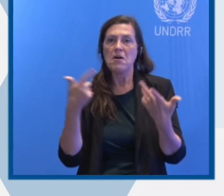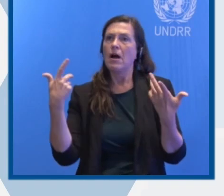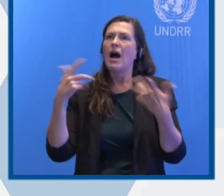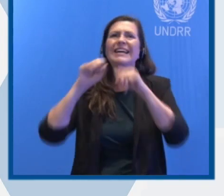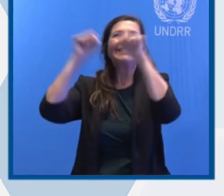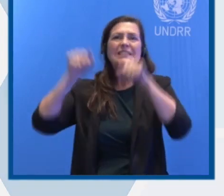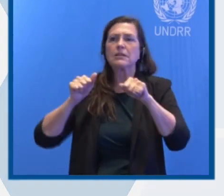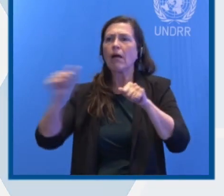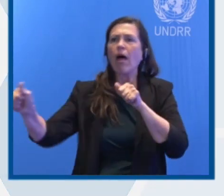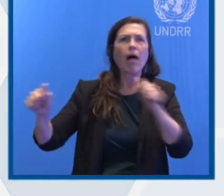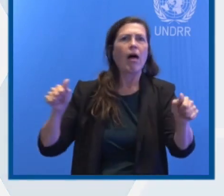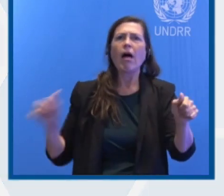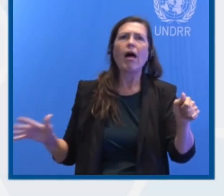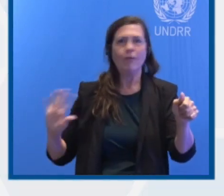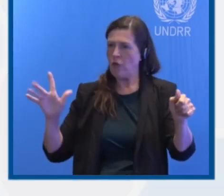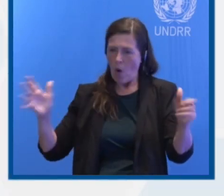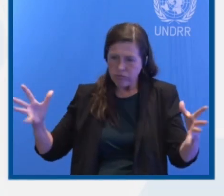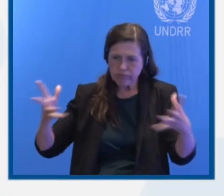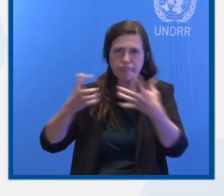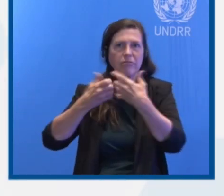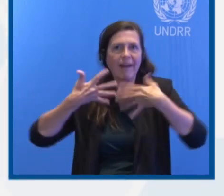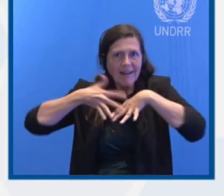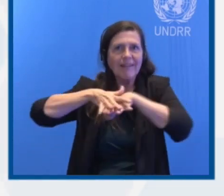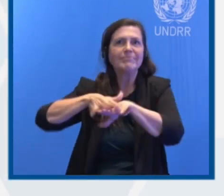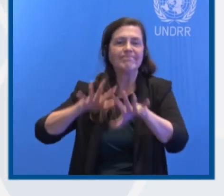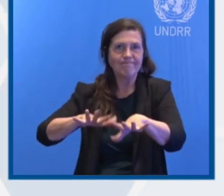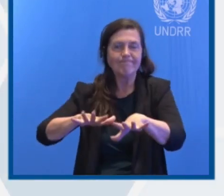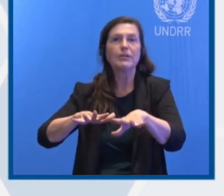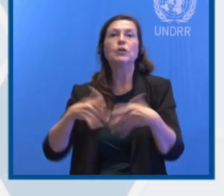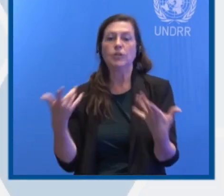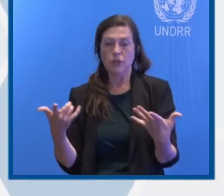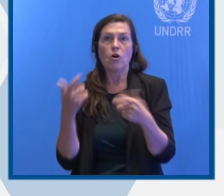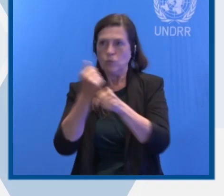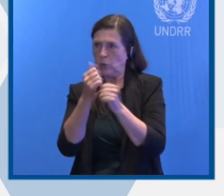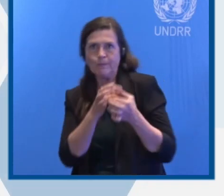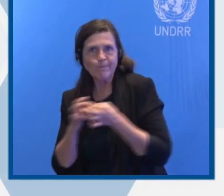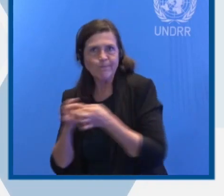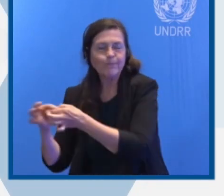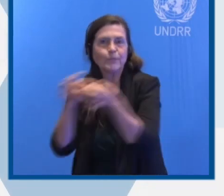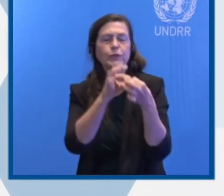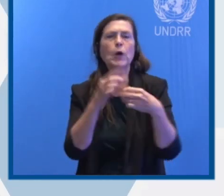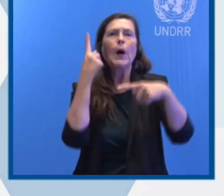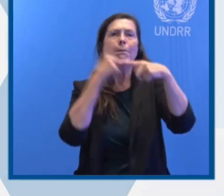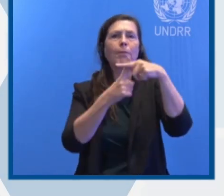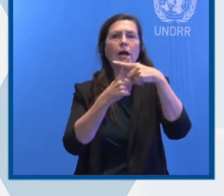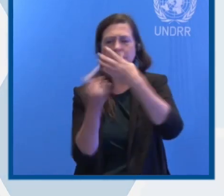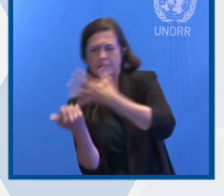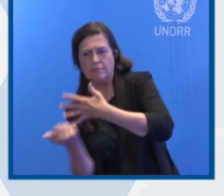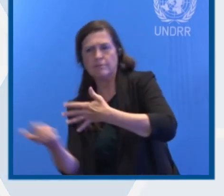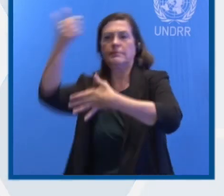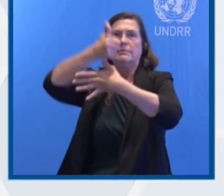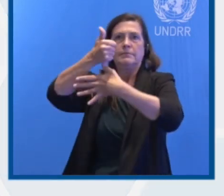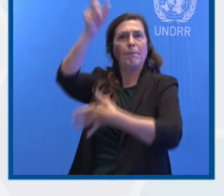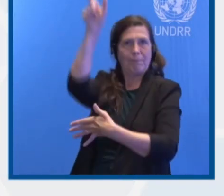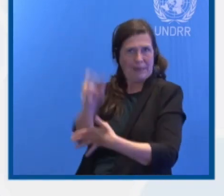way, look at gray and green infrastructure together, infrastructure systems which are people-oriented and hence are socially